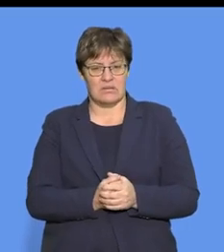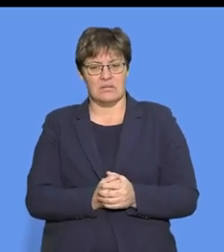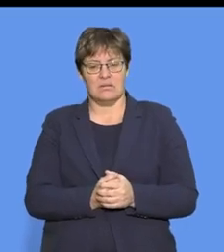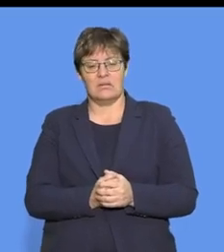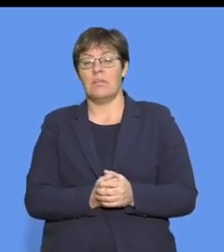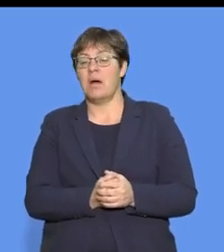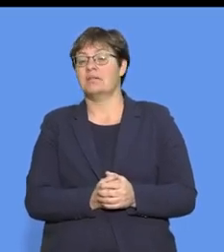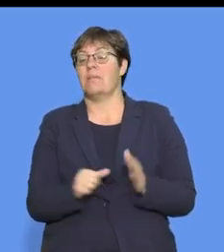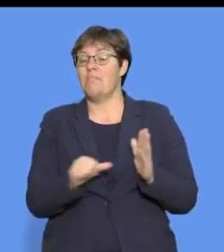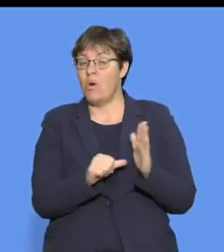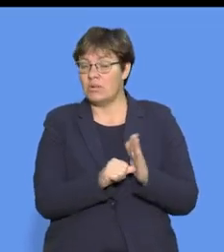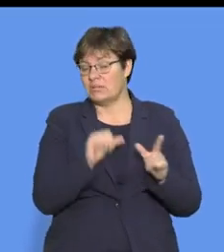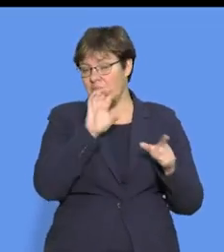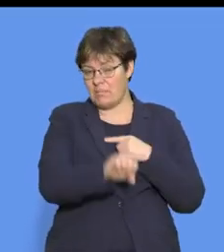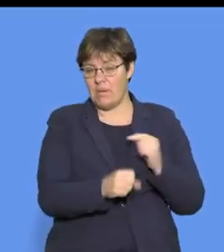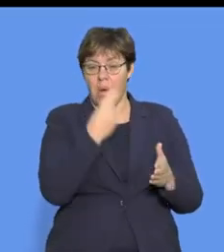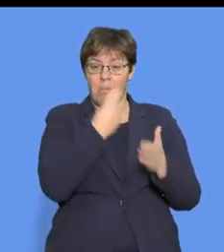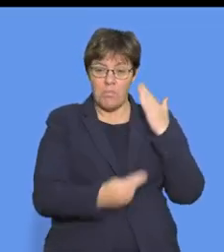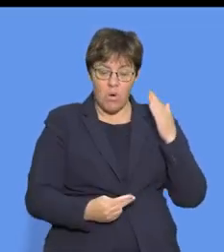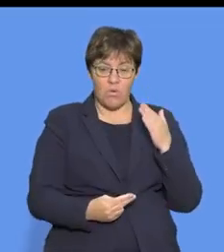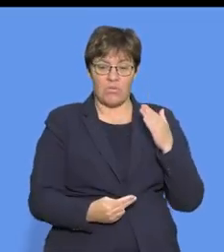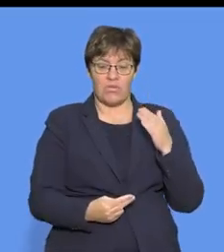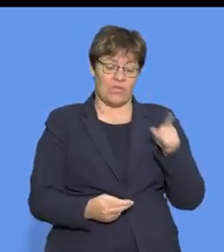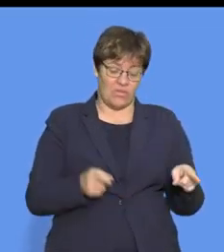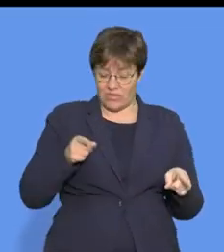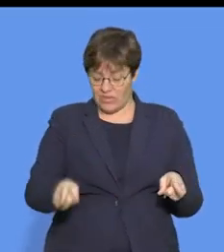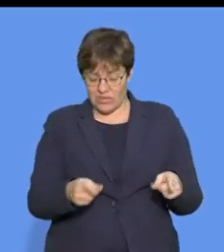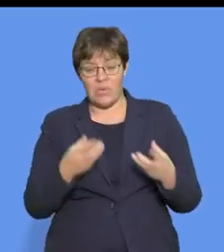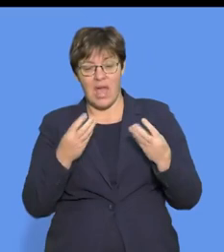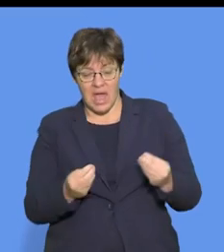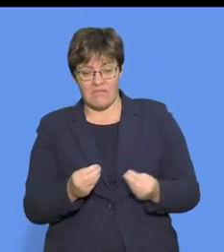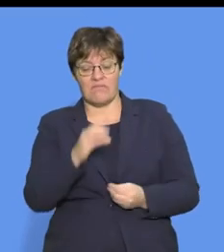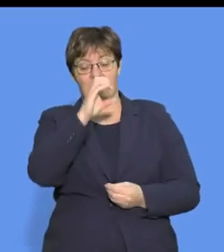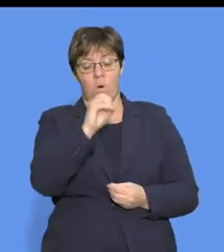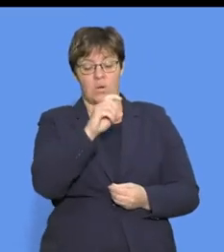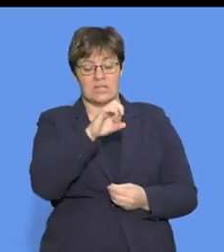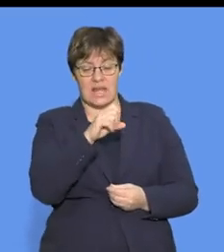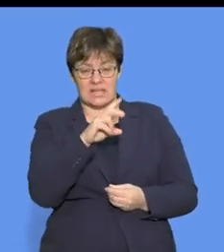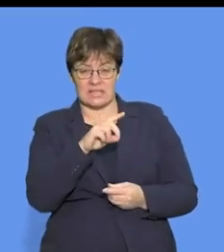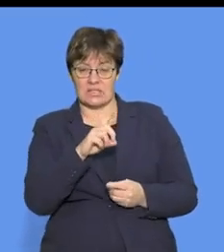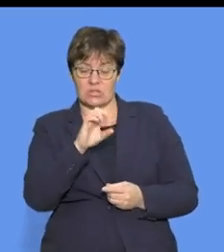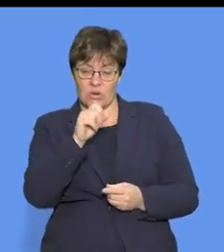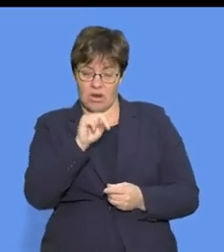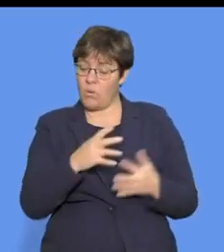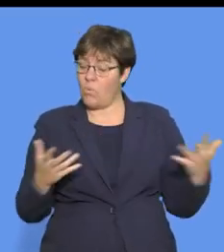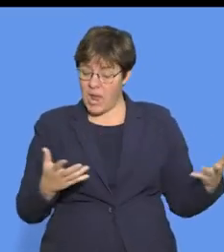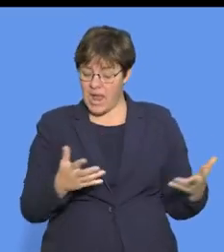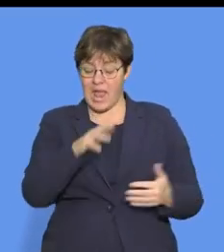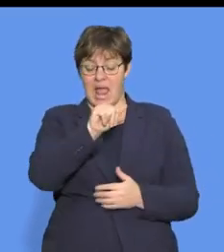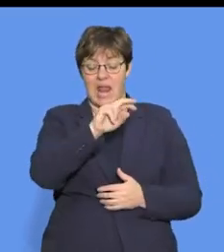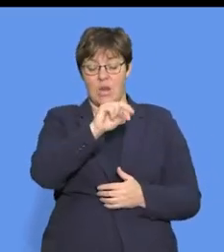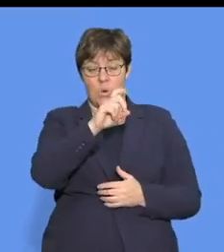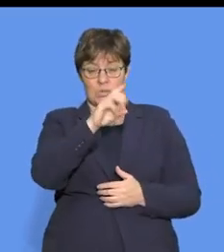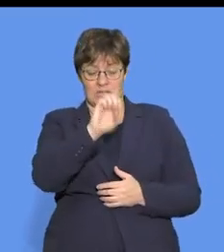I want you to recognize is very important, is in both cells we get oxidation at the